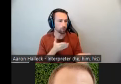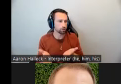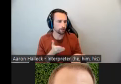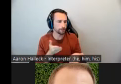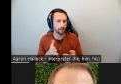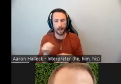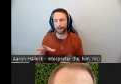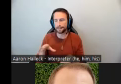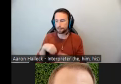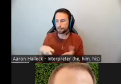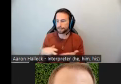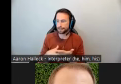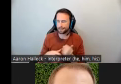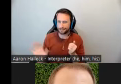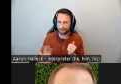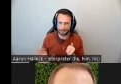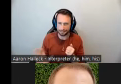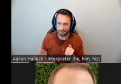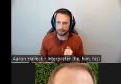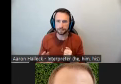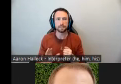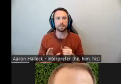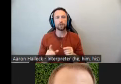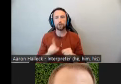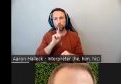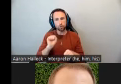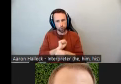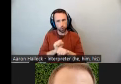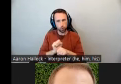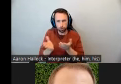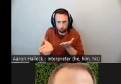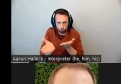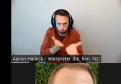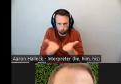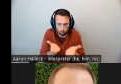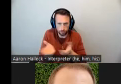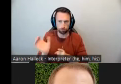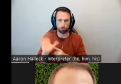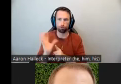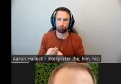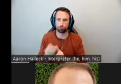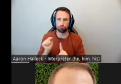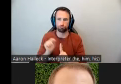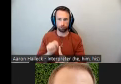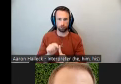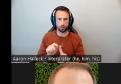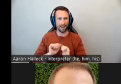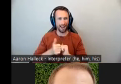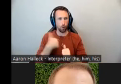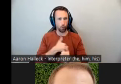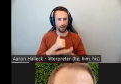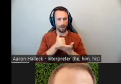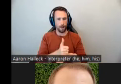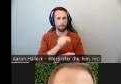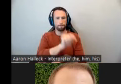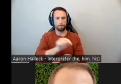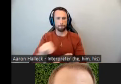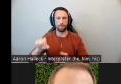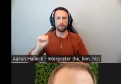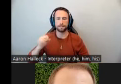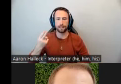tickets, but literally driving a true service culture and always thinking about how we can help those stakeholder areas get